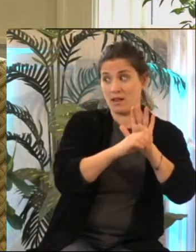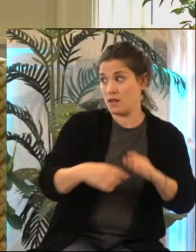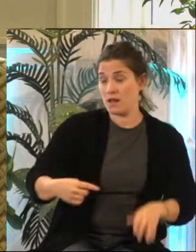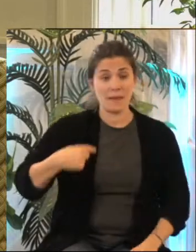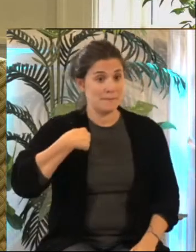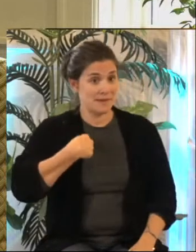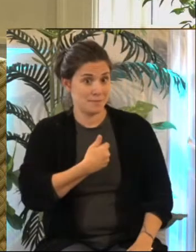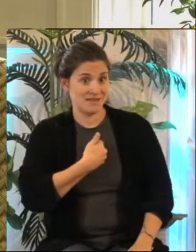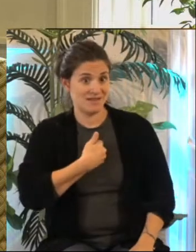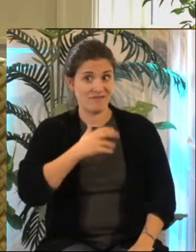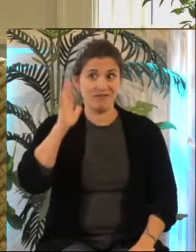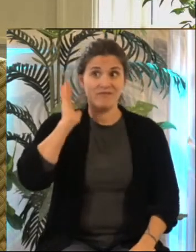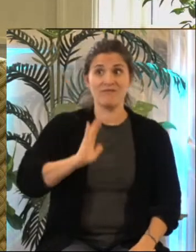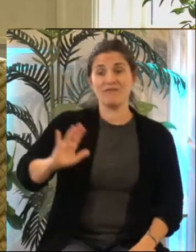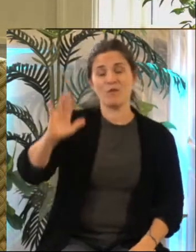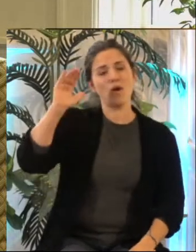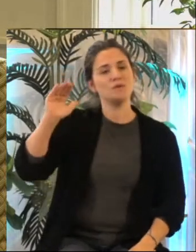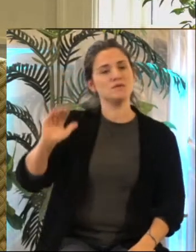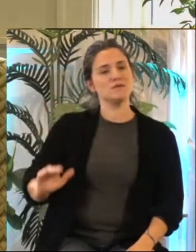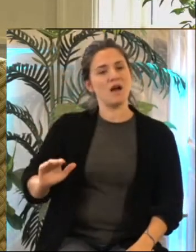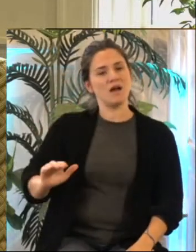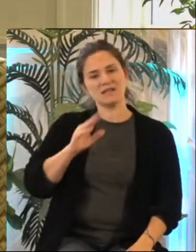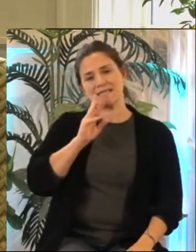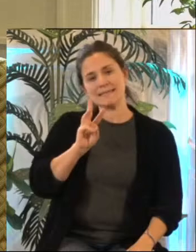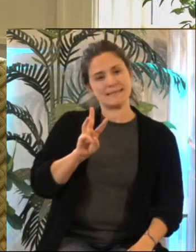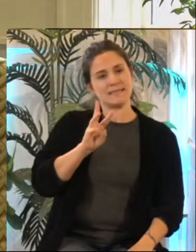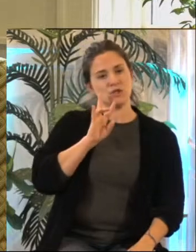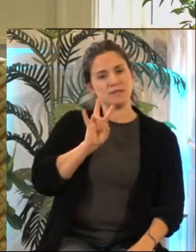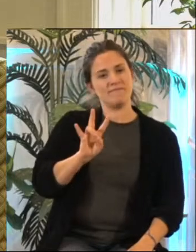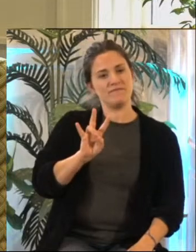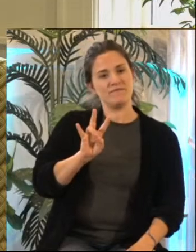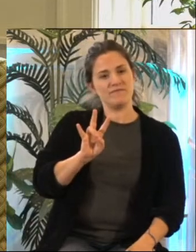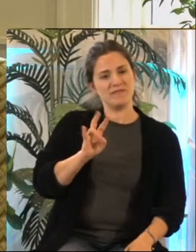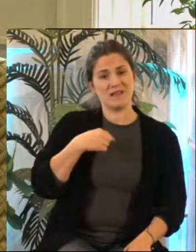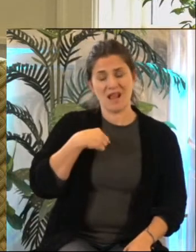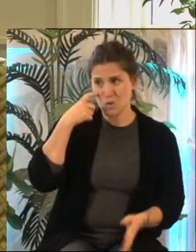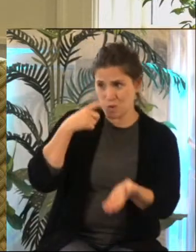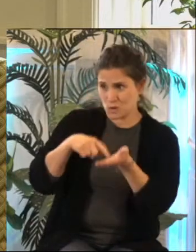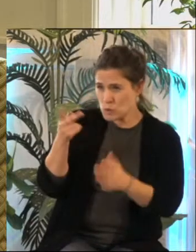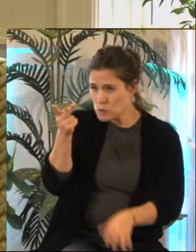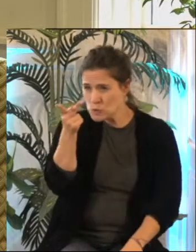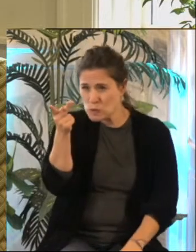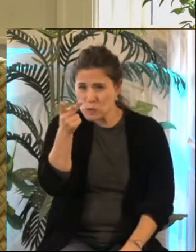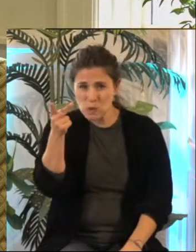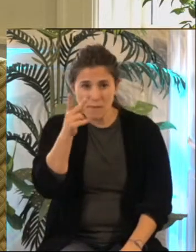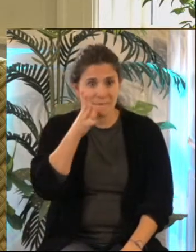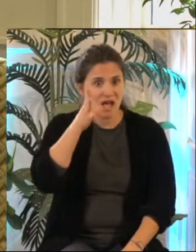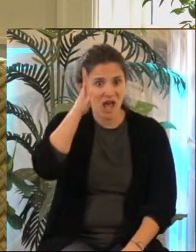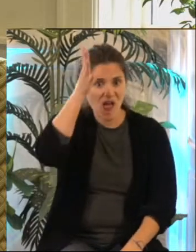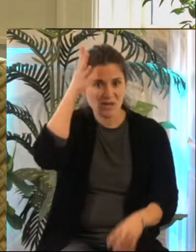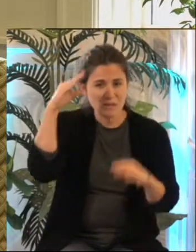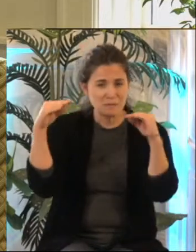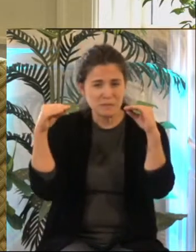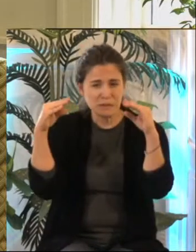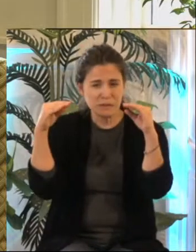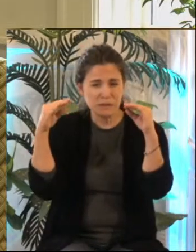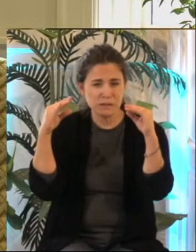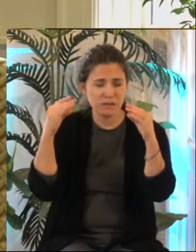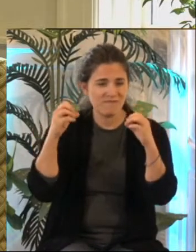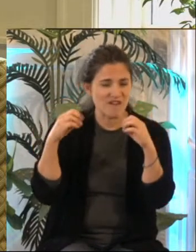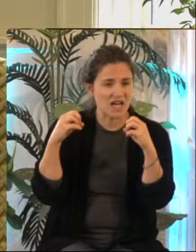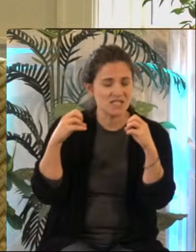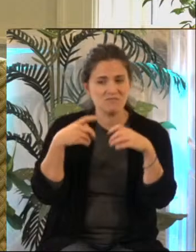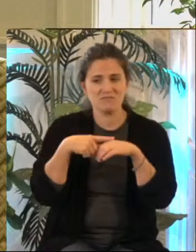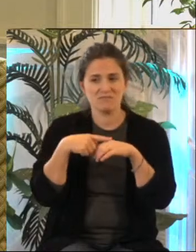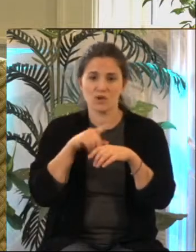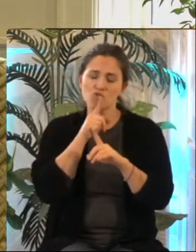like 6 years old, 7, 8 years old, and my parents were fighting. My parents just went through a terrible period, eventually ended